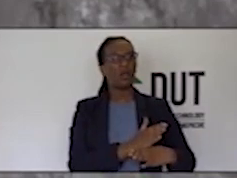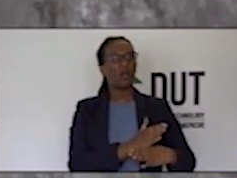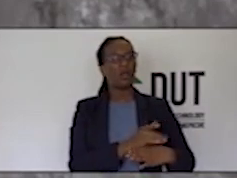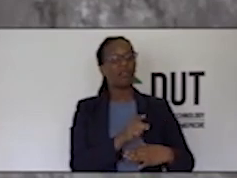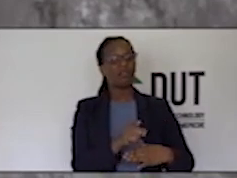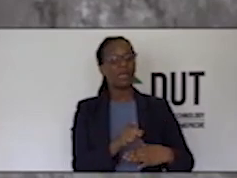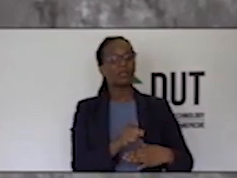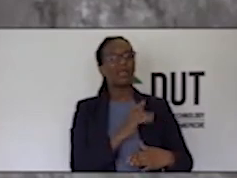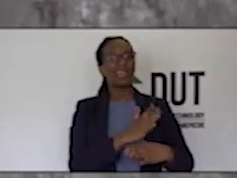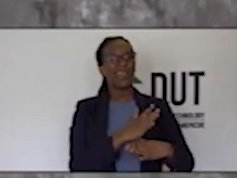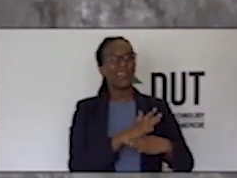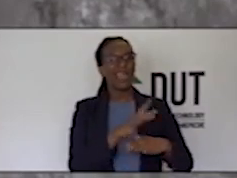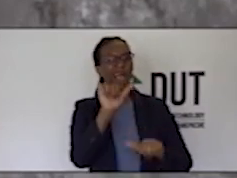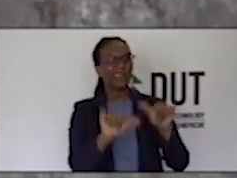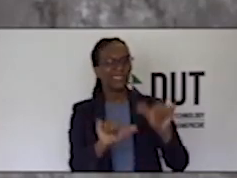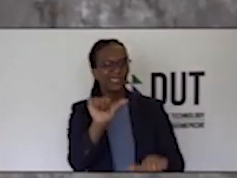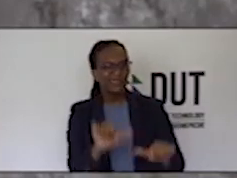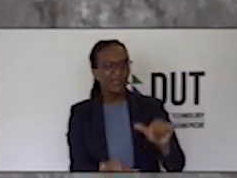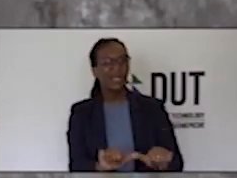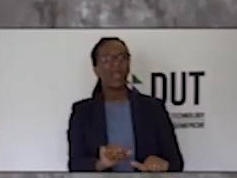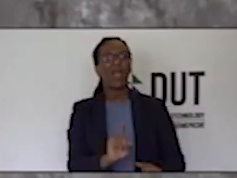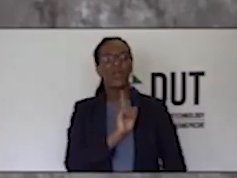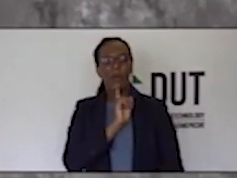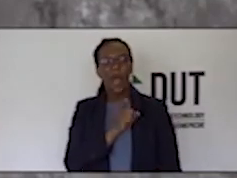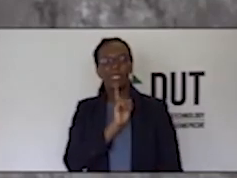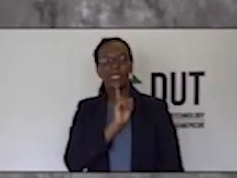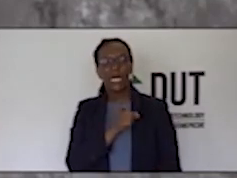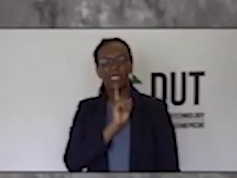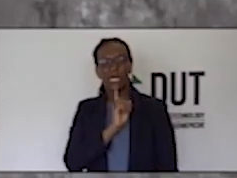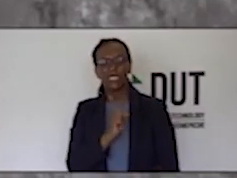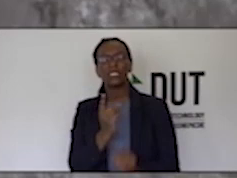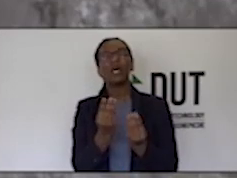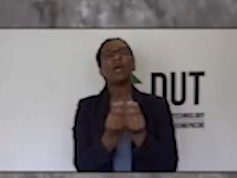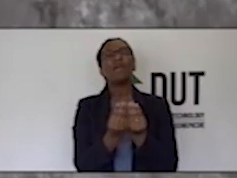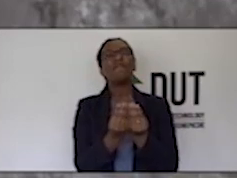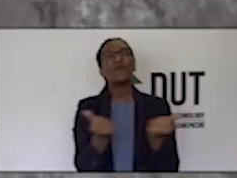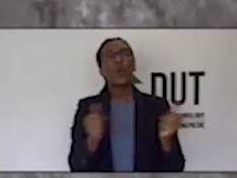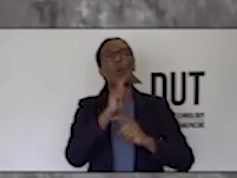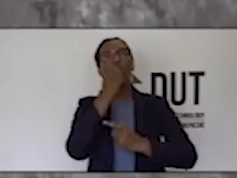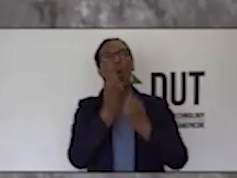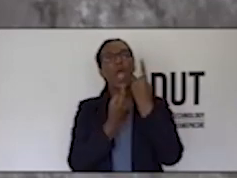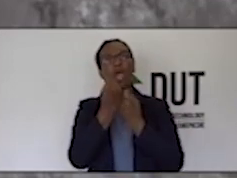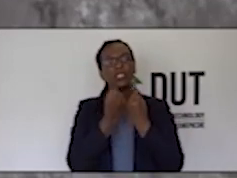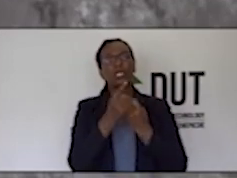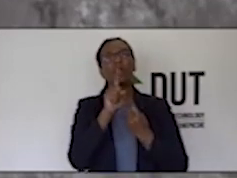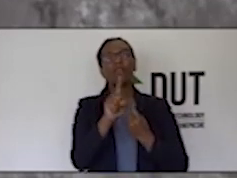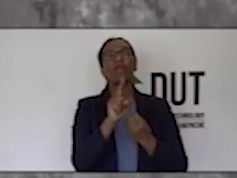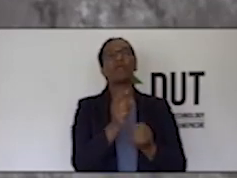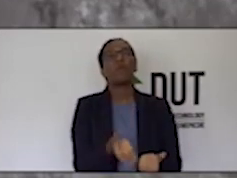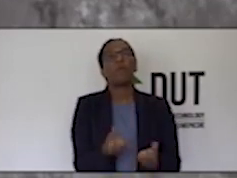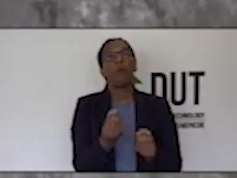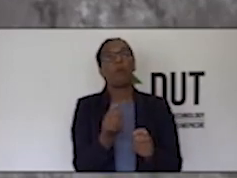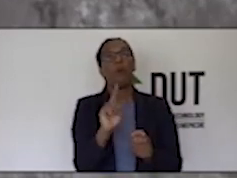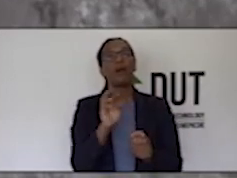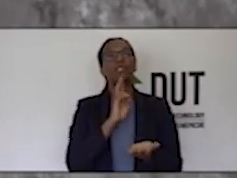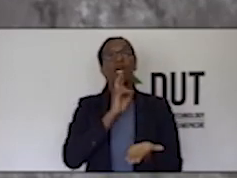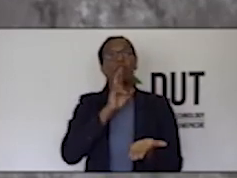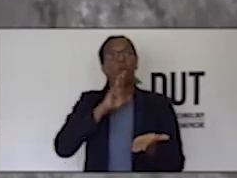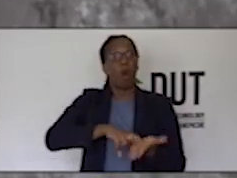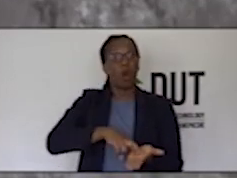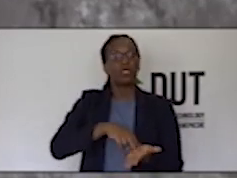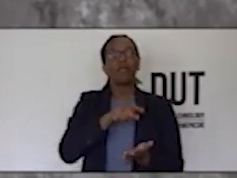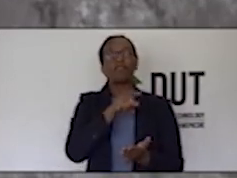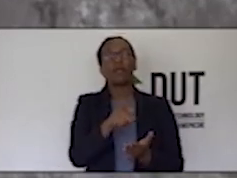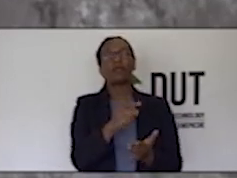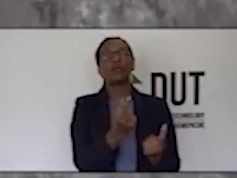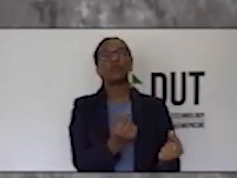that career assessment and then answer a few questions, and then you'll get a dedicated report after completing that assessment.